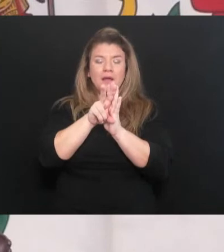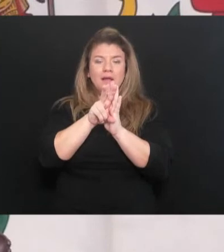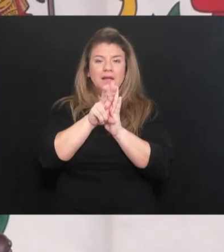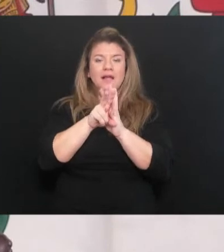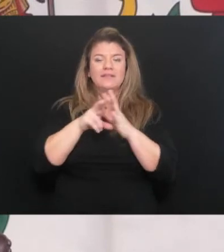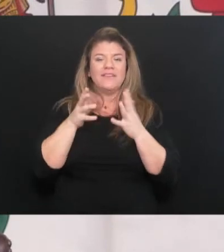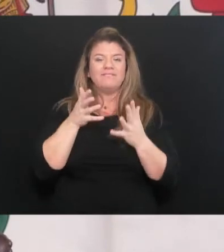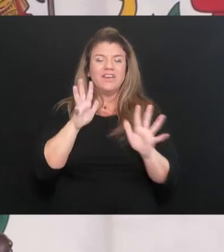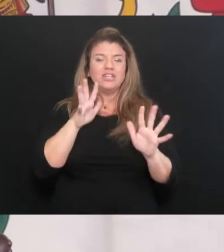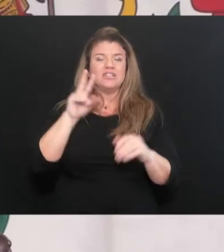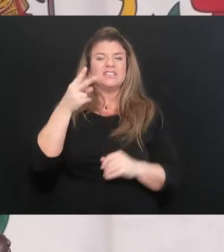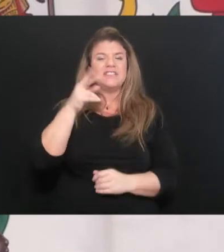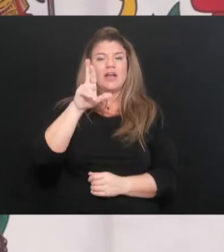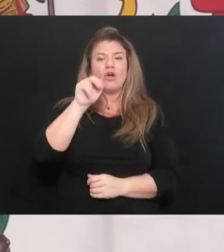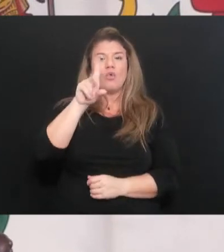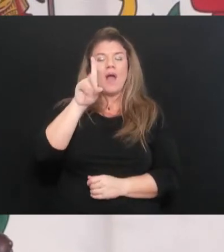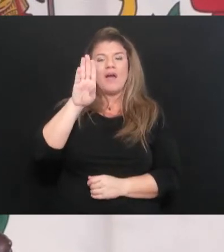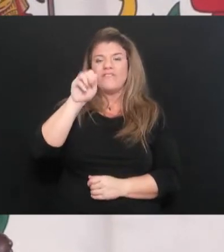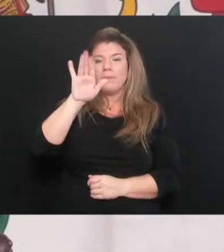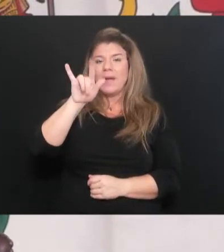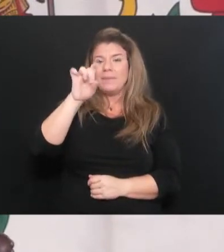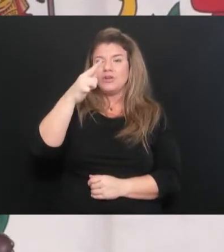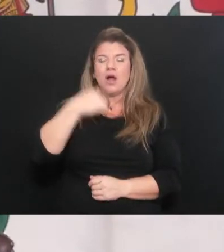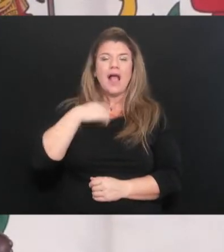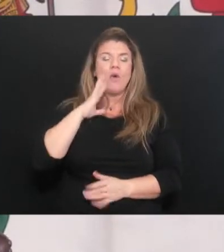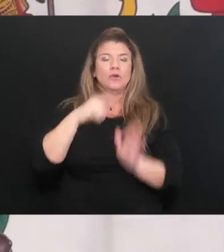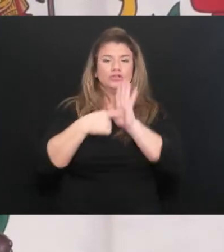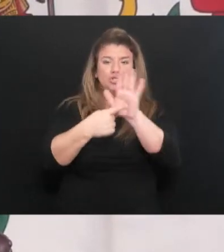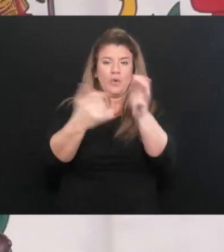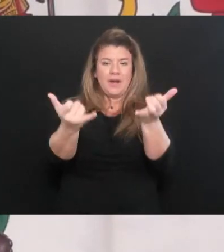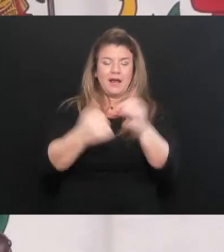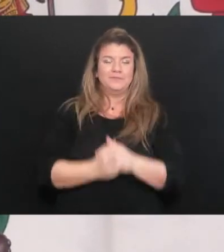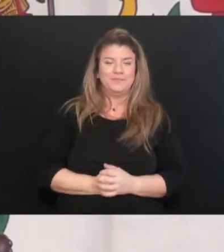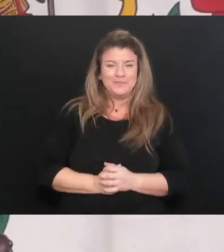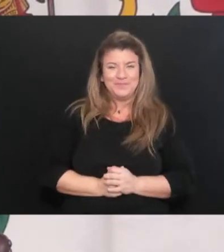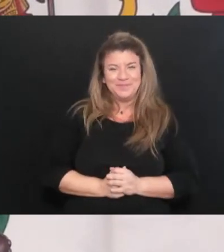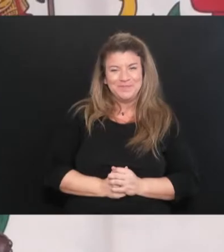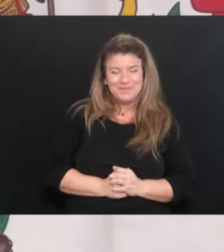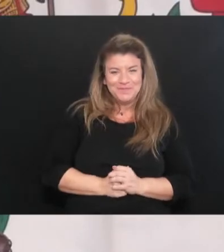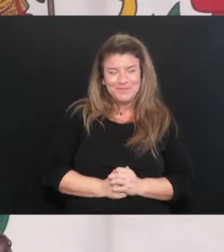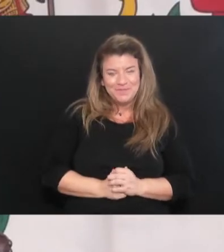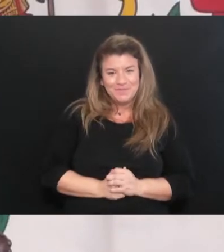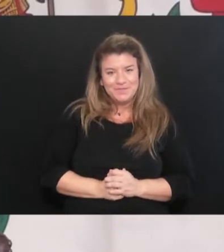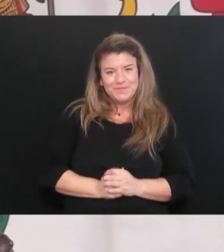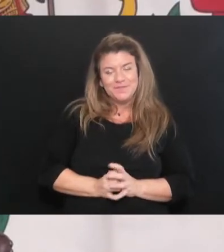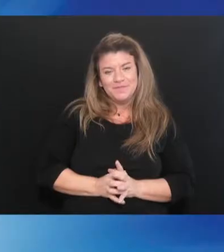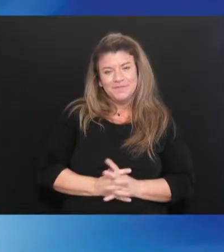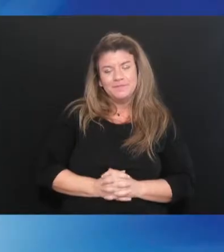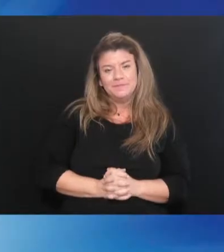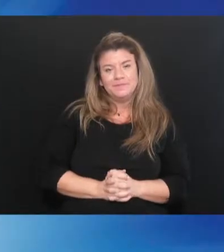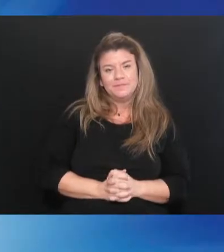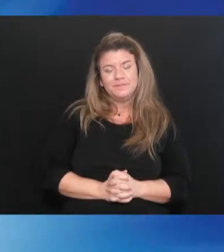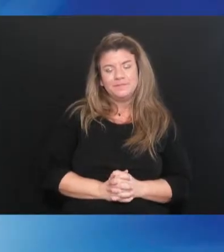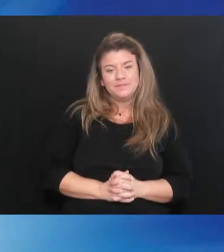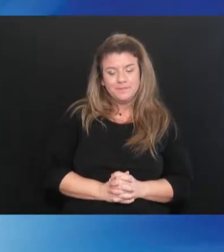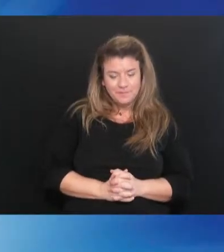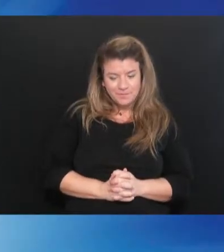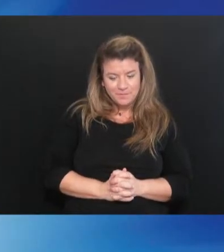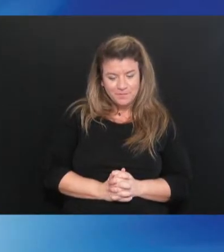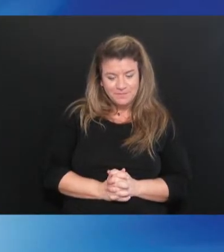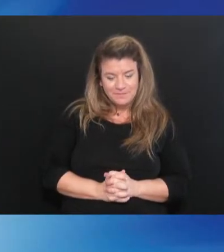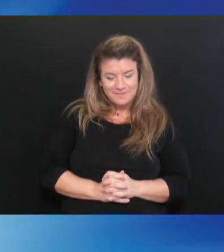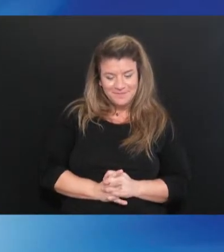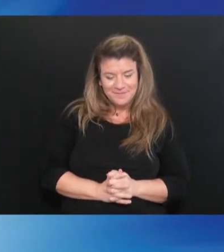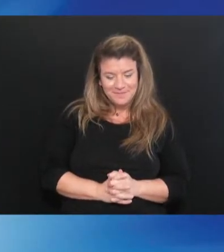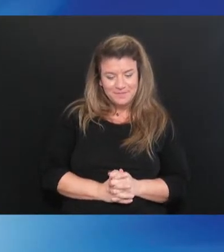ending up the second round on Baby Dog. I'll let them play that. So y'all go ahead. I haven't seen it either.